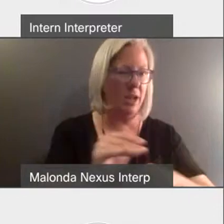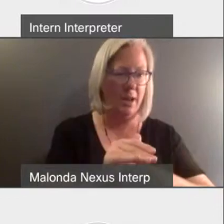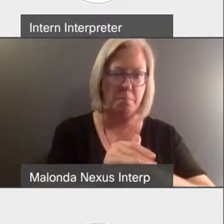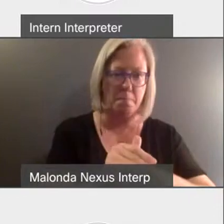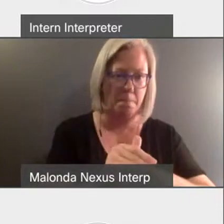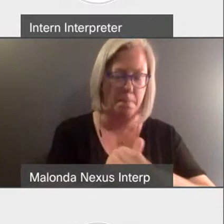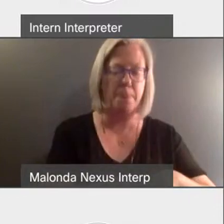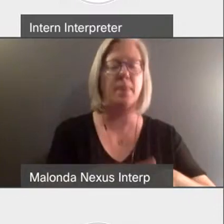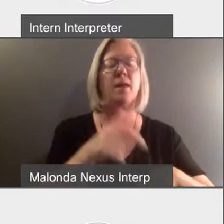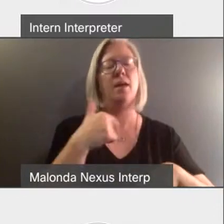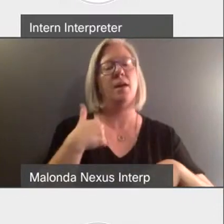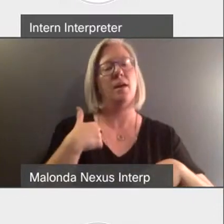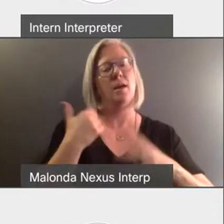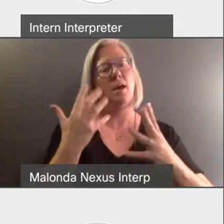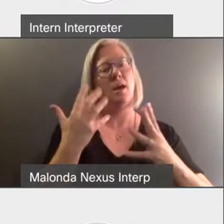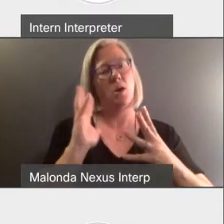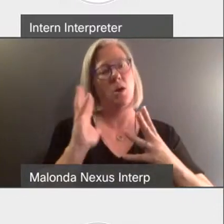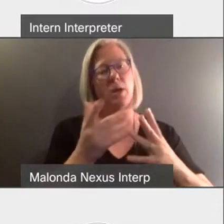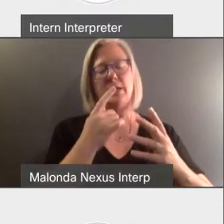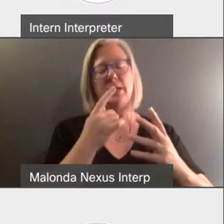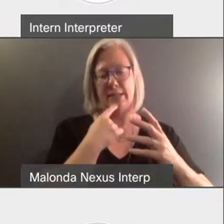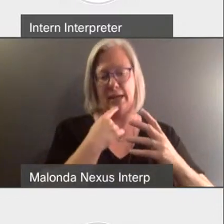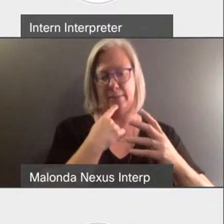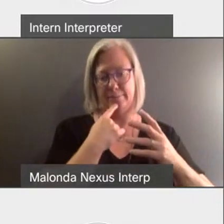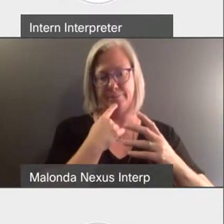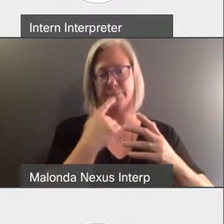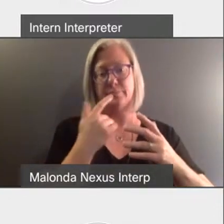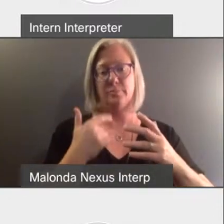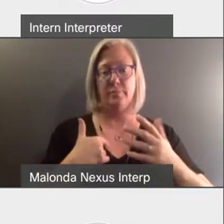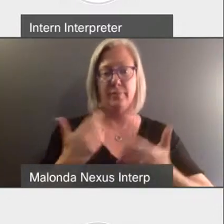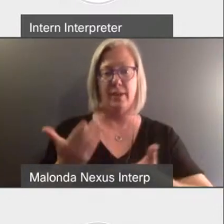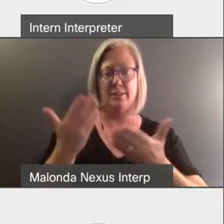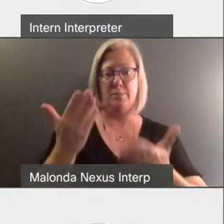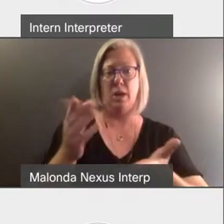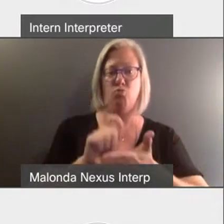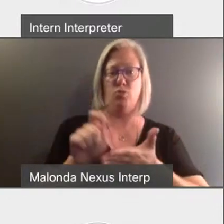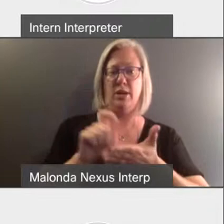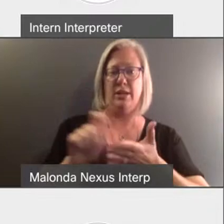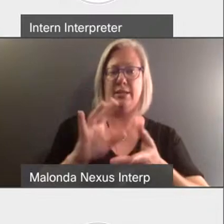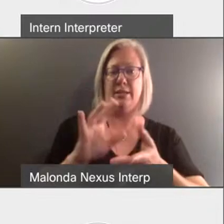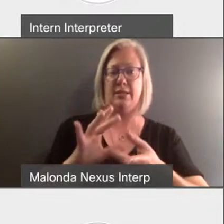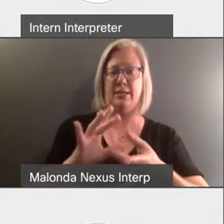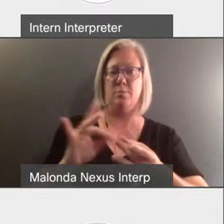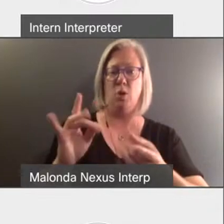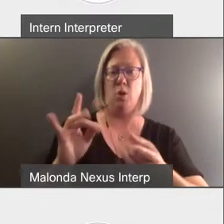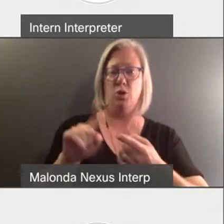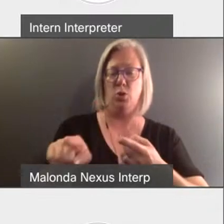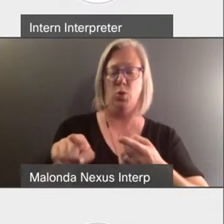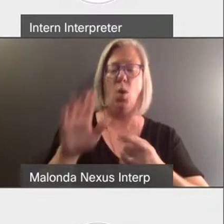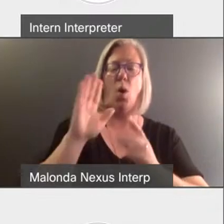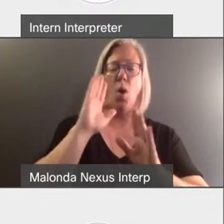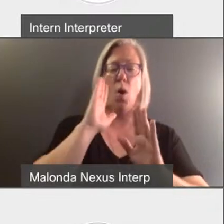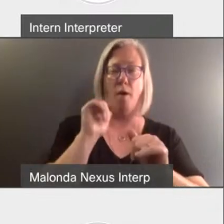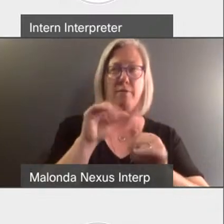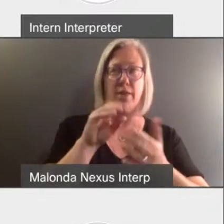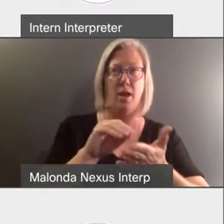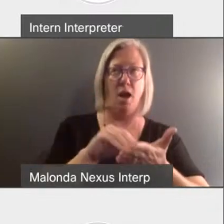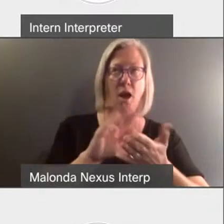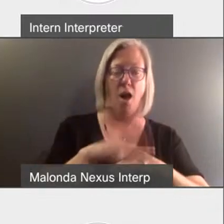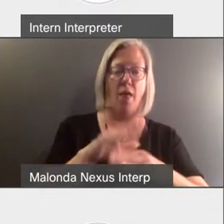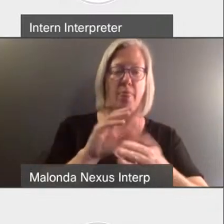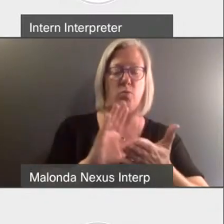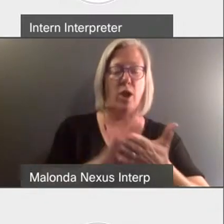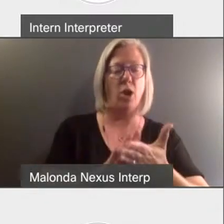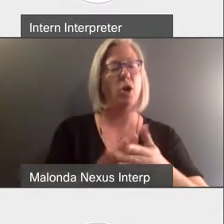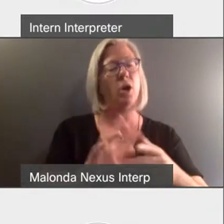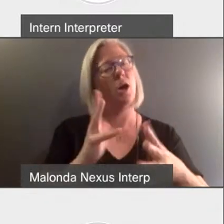And so I'll just say that I submitted a written testimony to you all. Hopefully it makes the record, but I wanted to